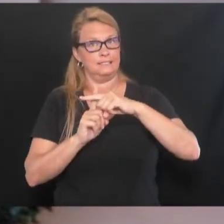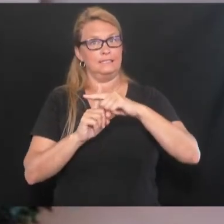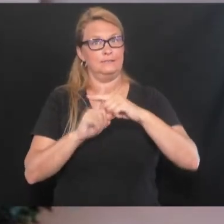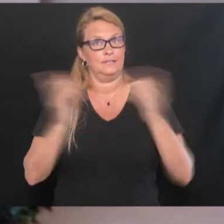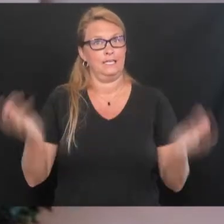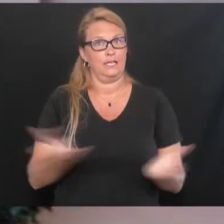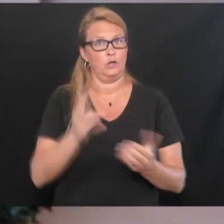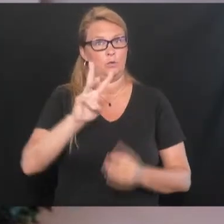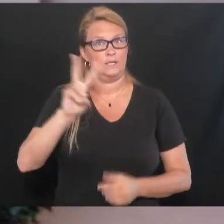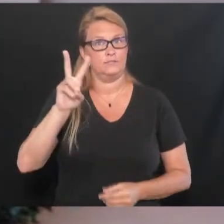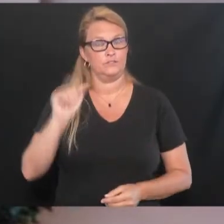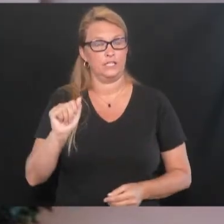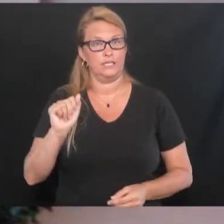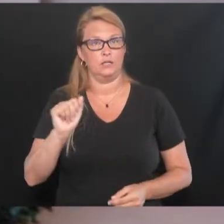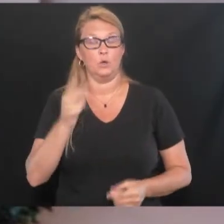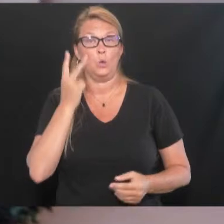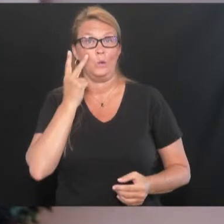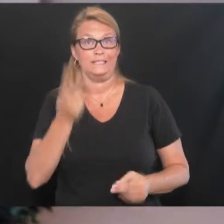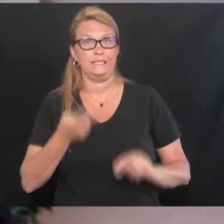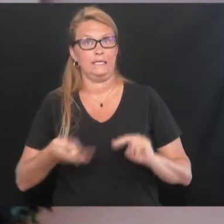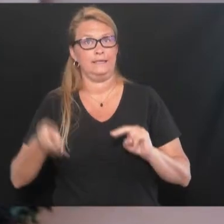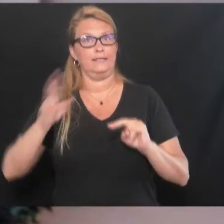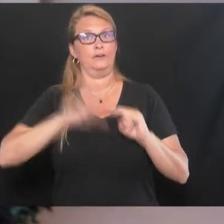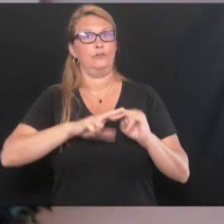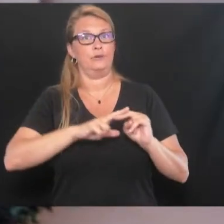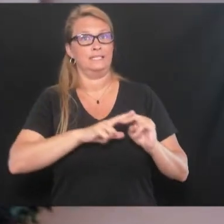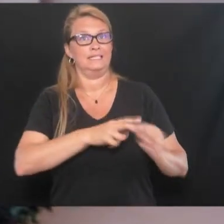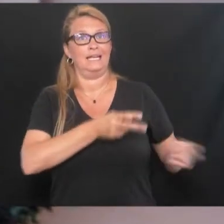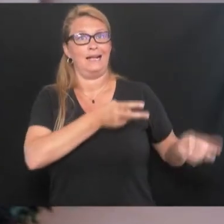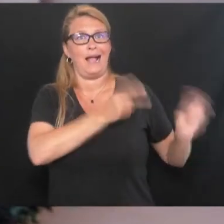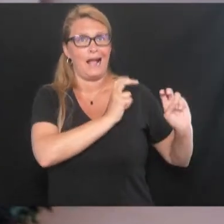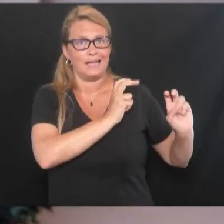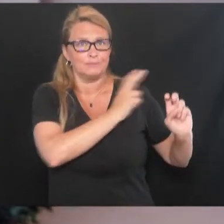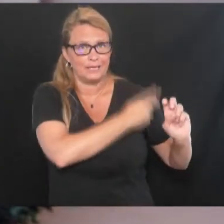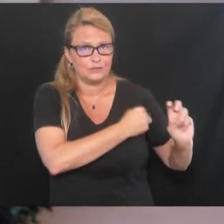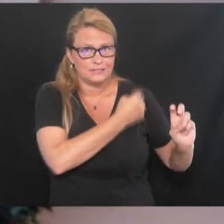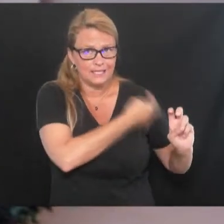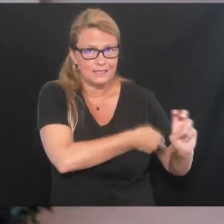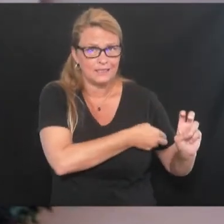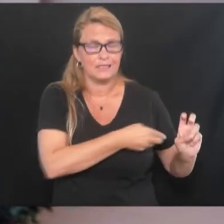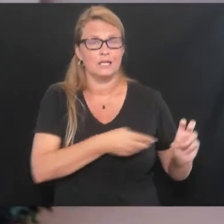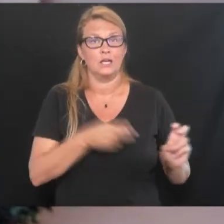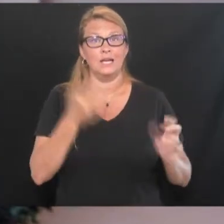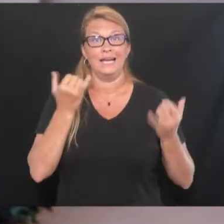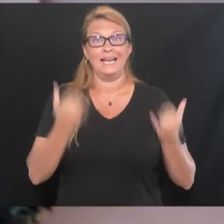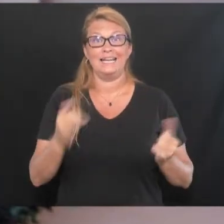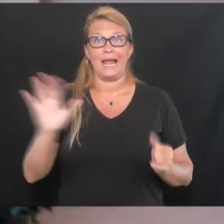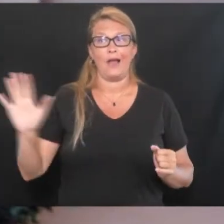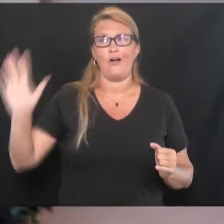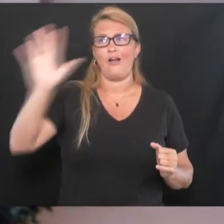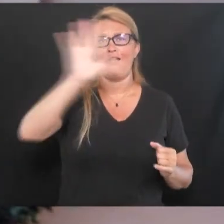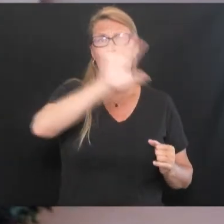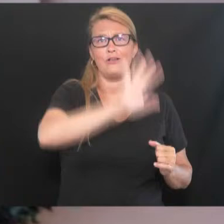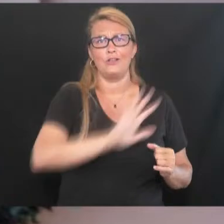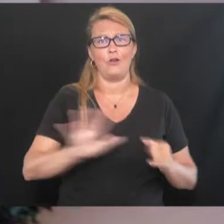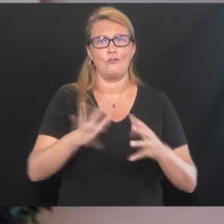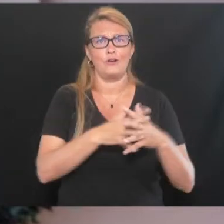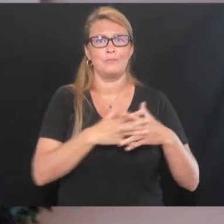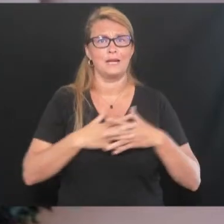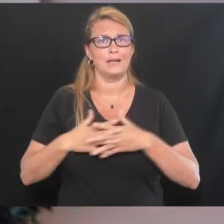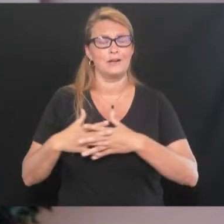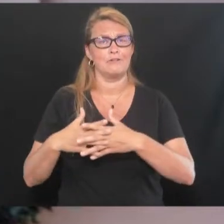see growth in hospitalizations. And as we look across our national landscape, we see that we are